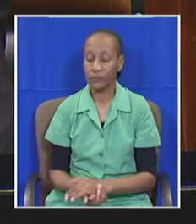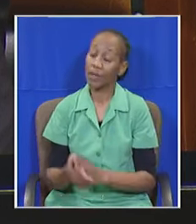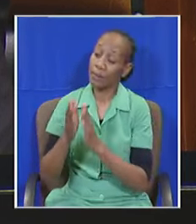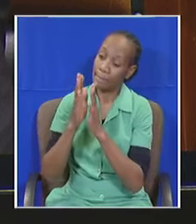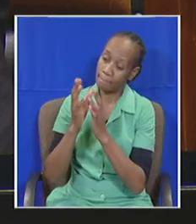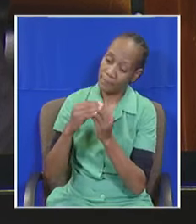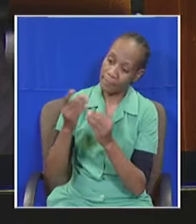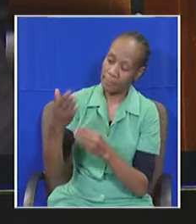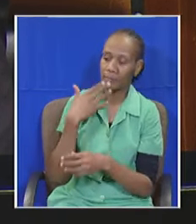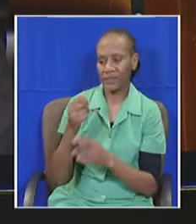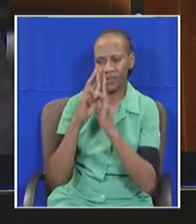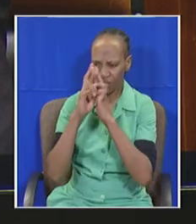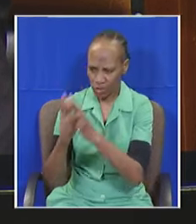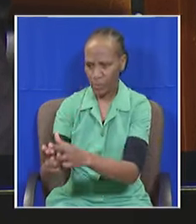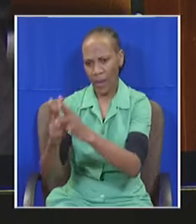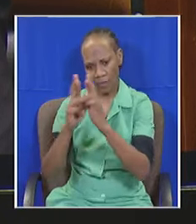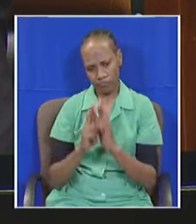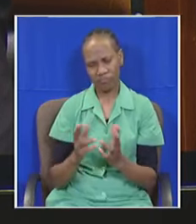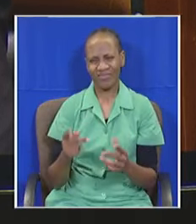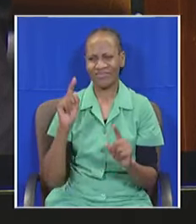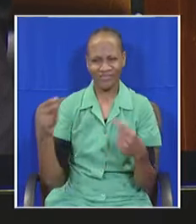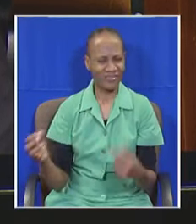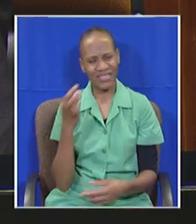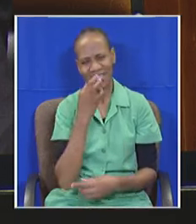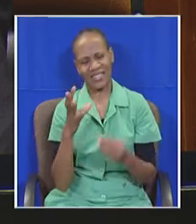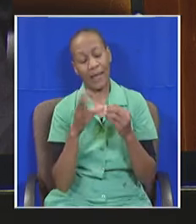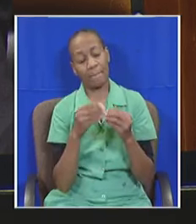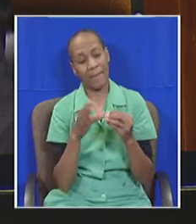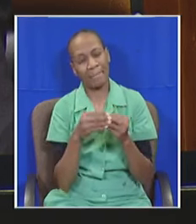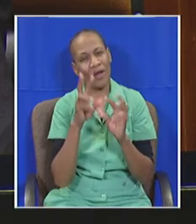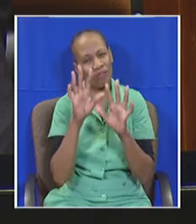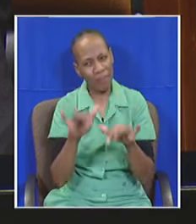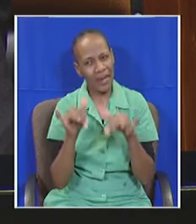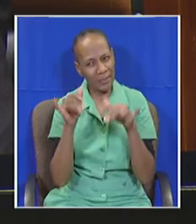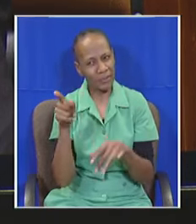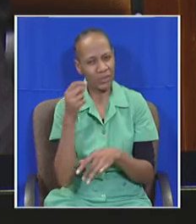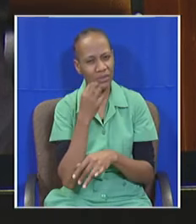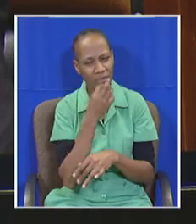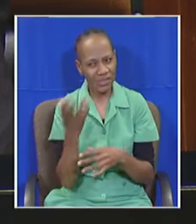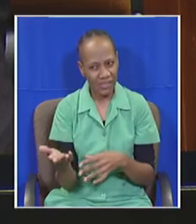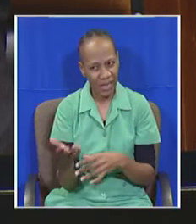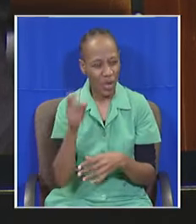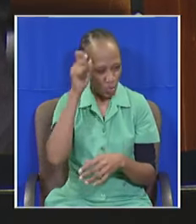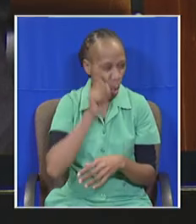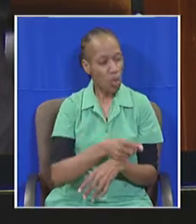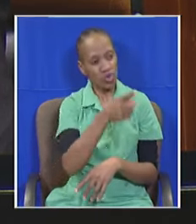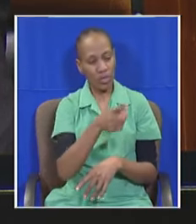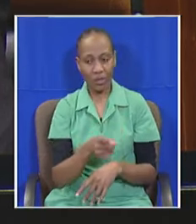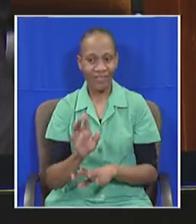another in the House? To refer to a member of this House just to say yes because you are old